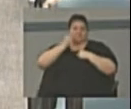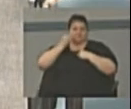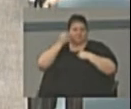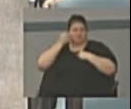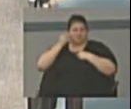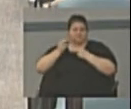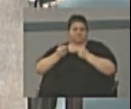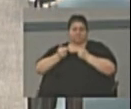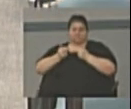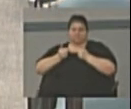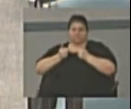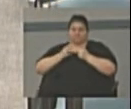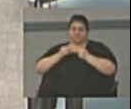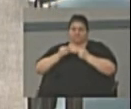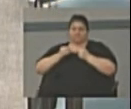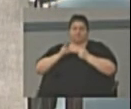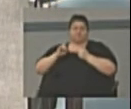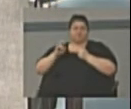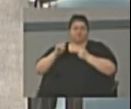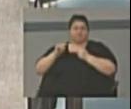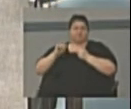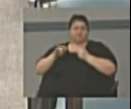and commercial retail space